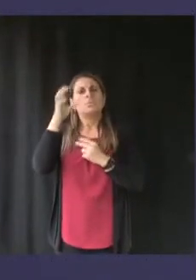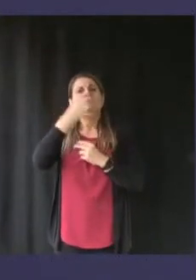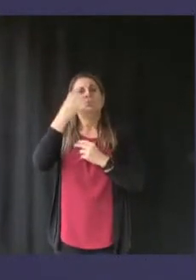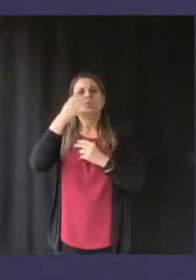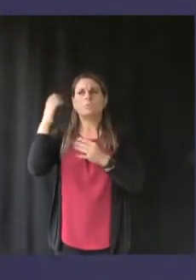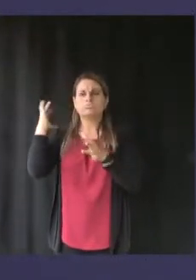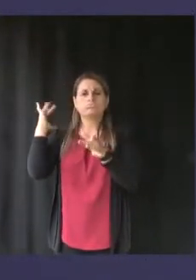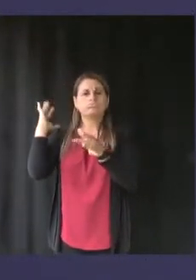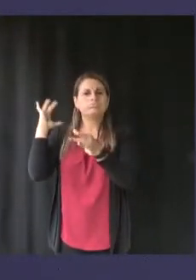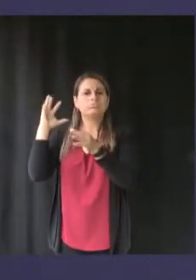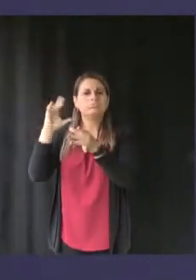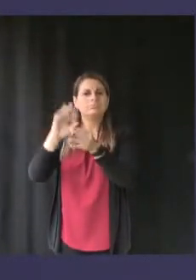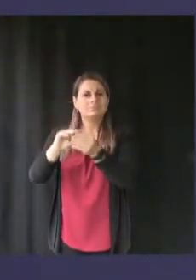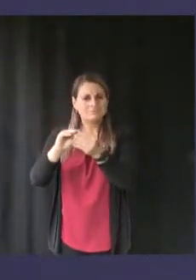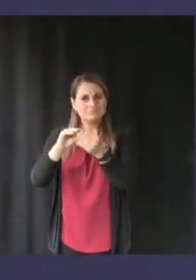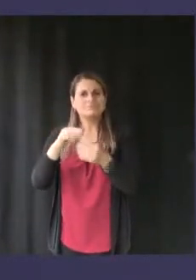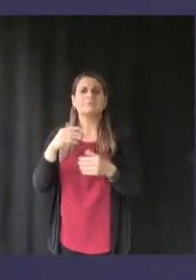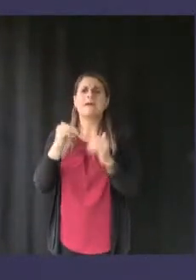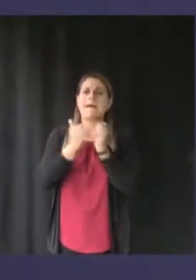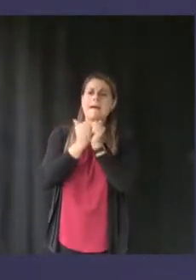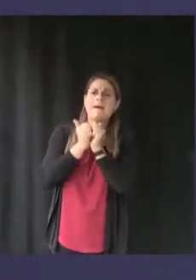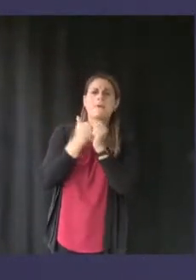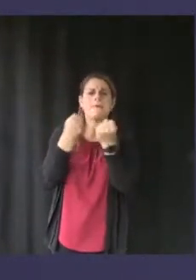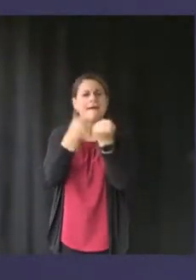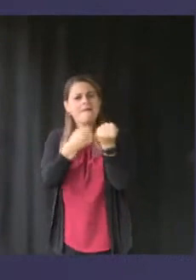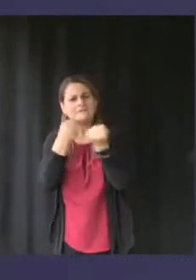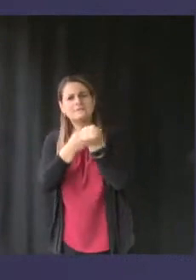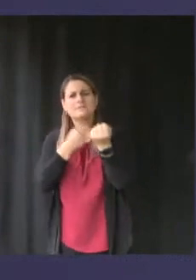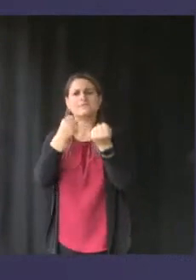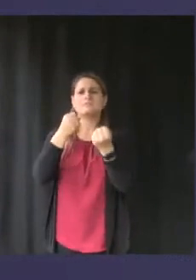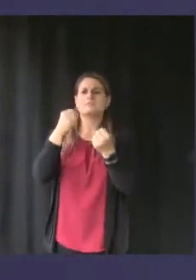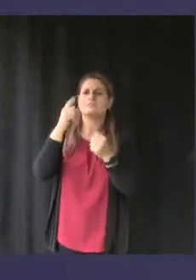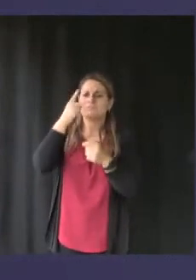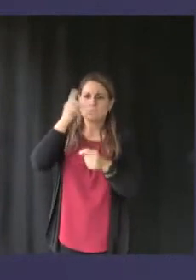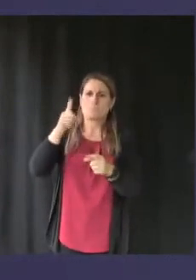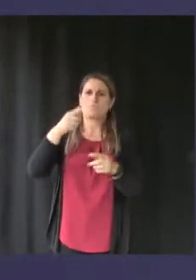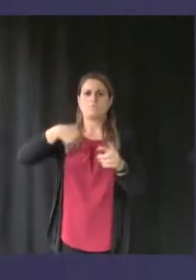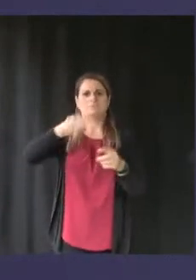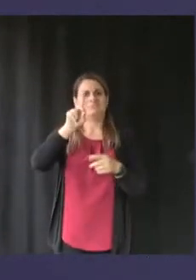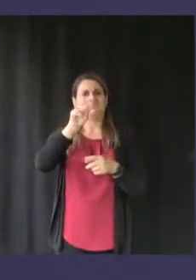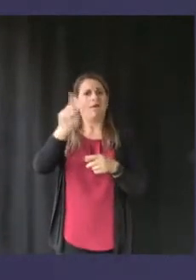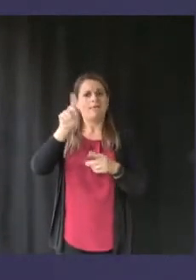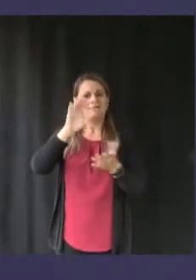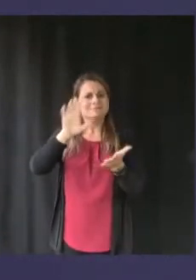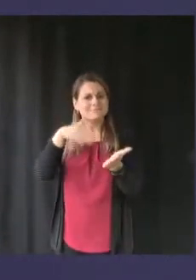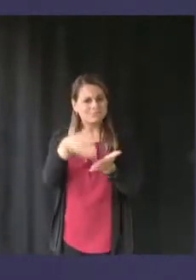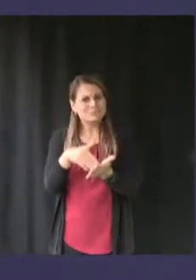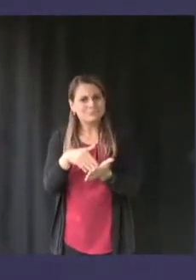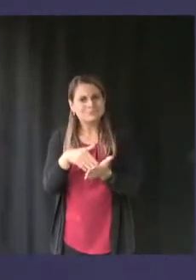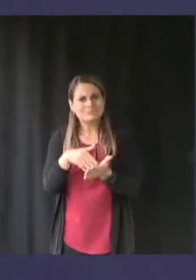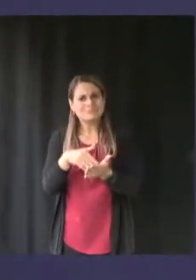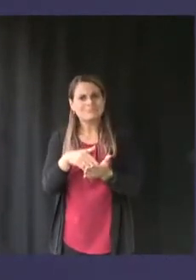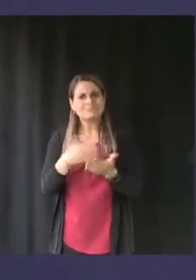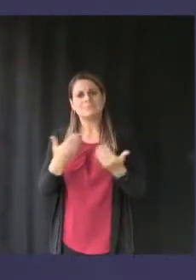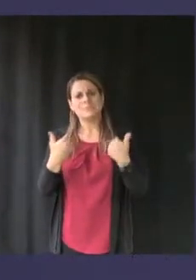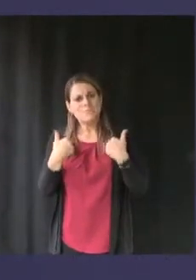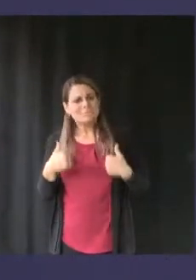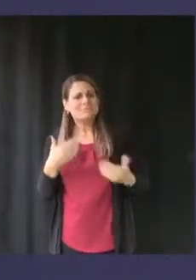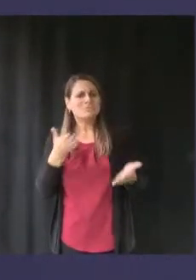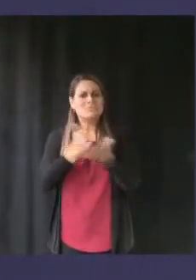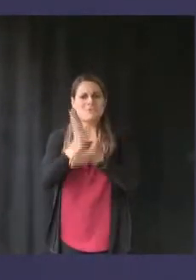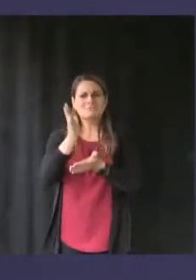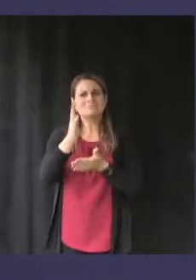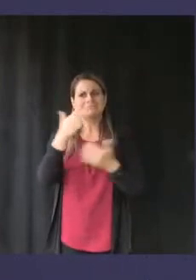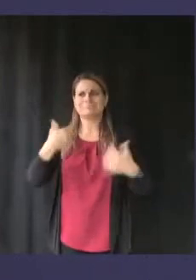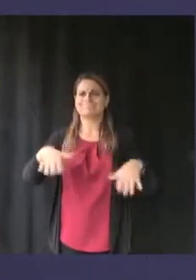scholarship, teaching, and advocacy for the Dodd Center for Human Rights and the Human Rights Institute. I